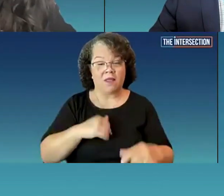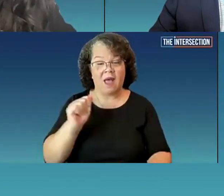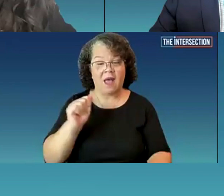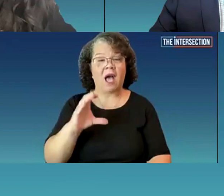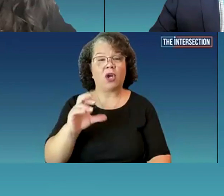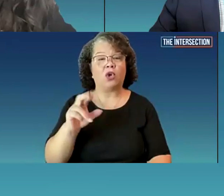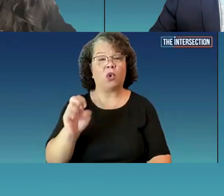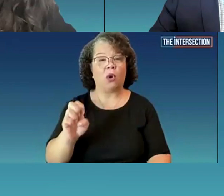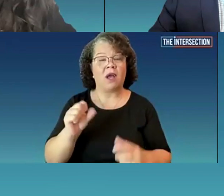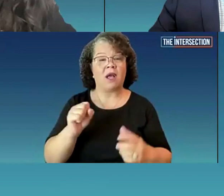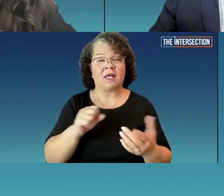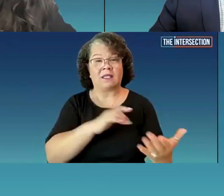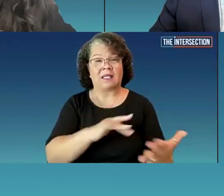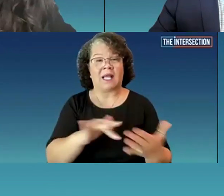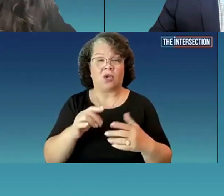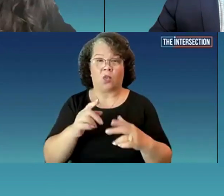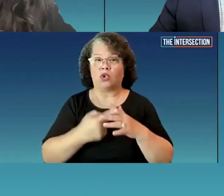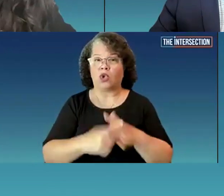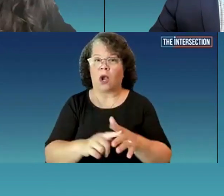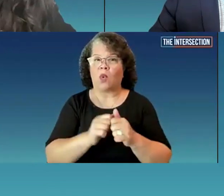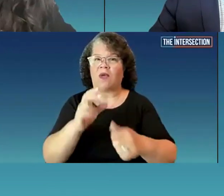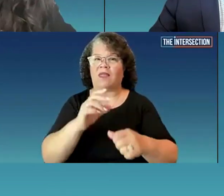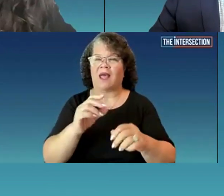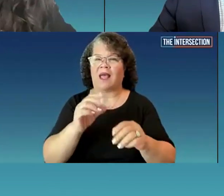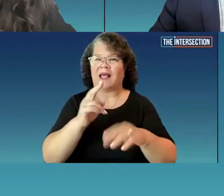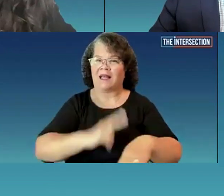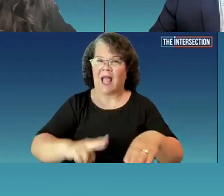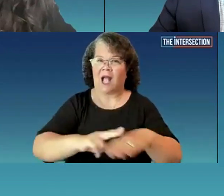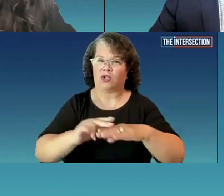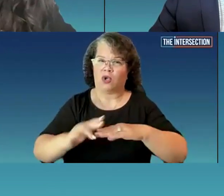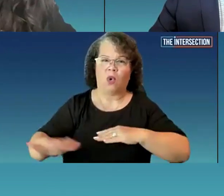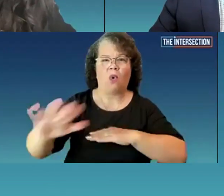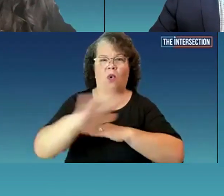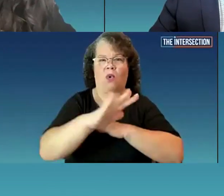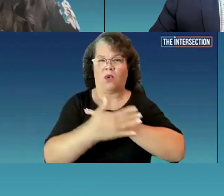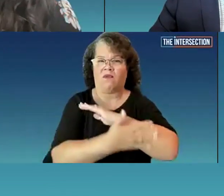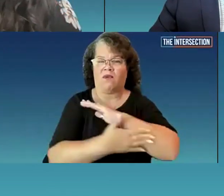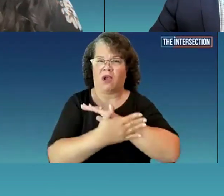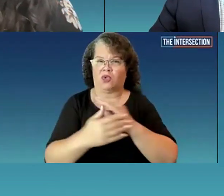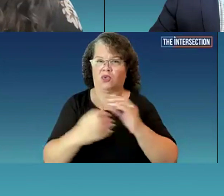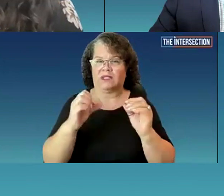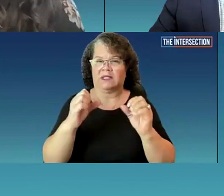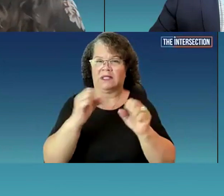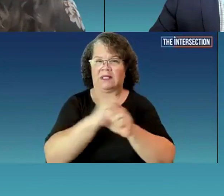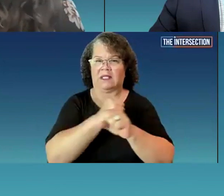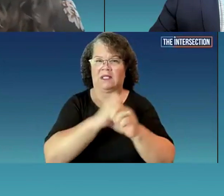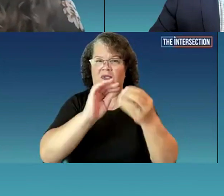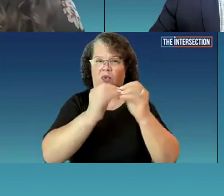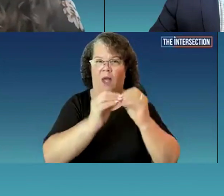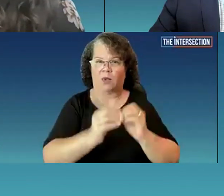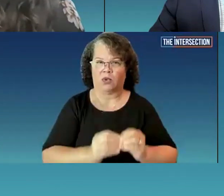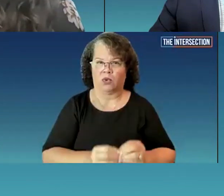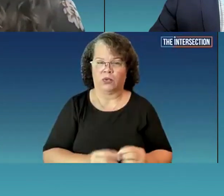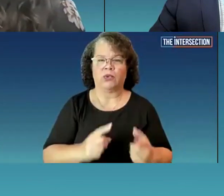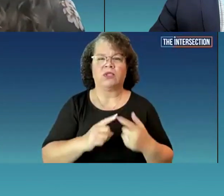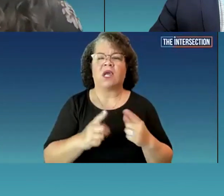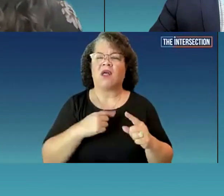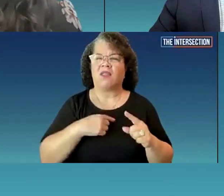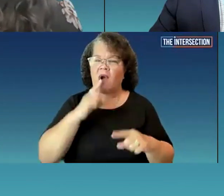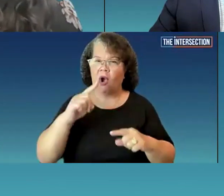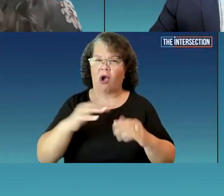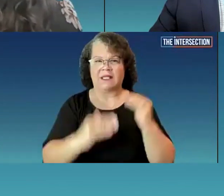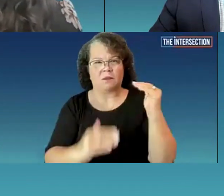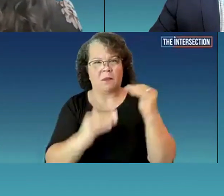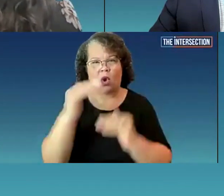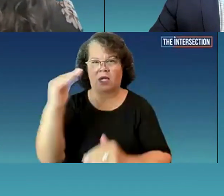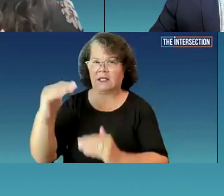national statistics to Okay. be, this is a problem everywhere, that these are disparities that exist in lots of places.